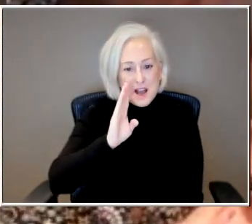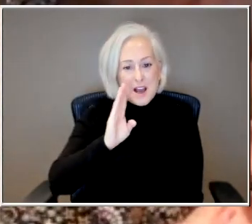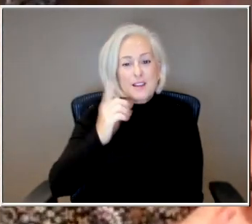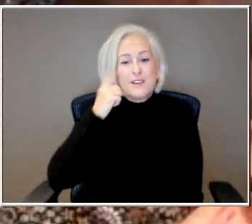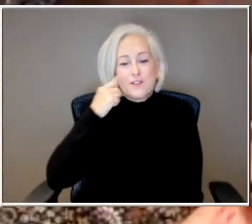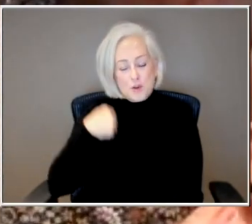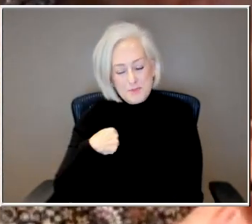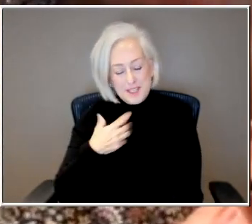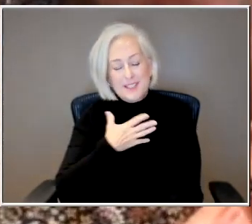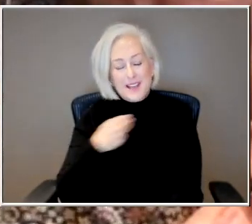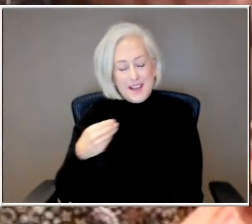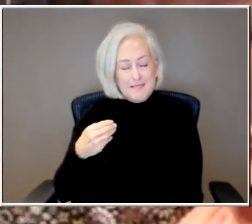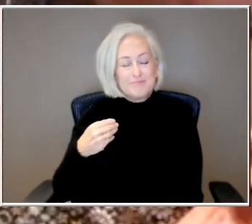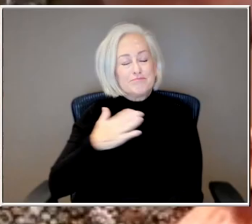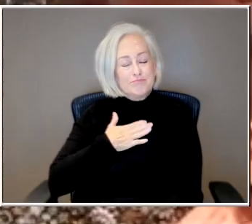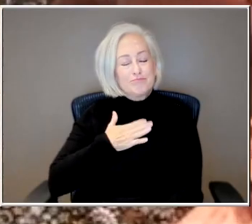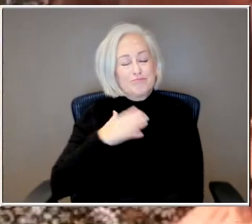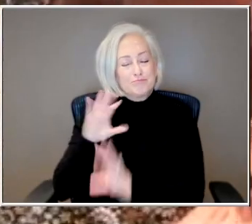family.